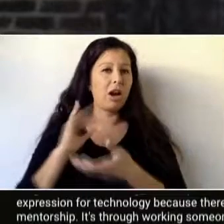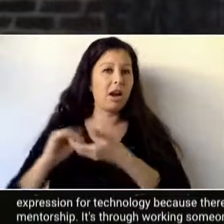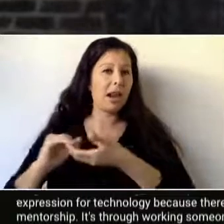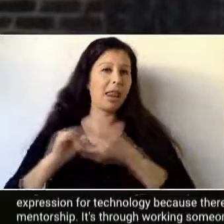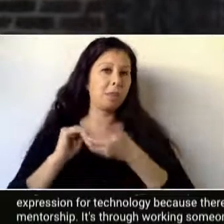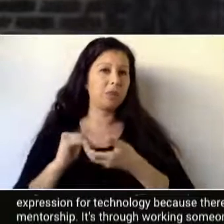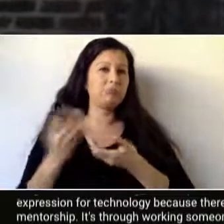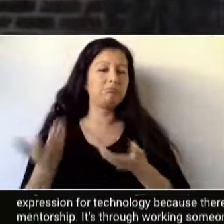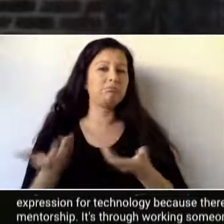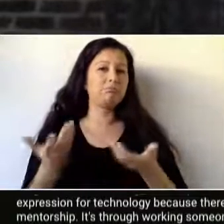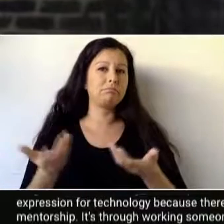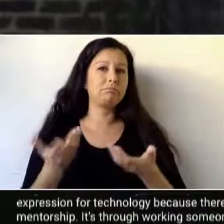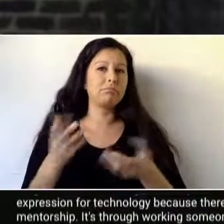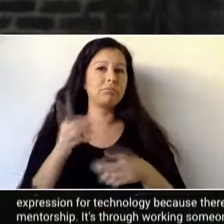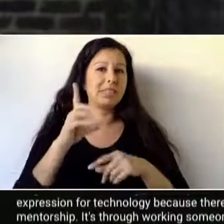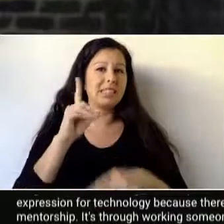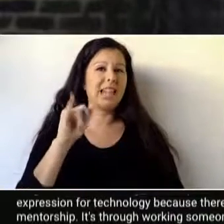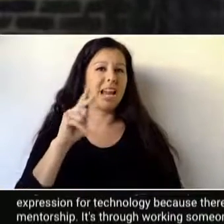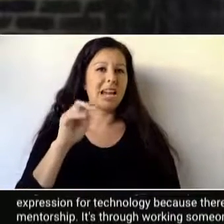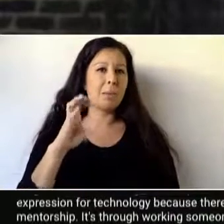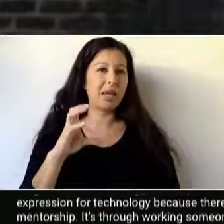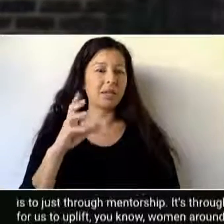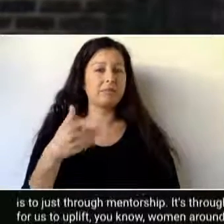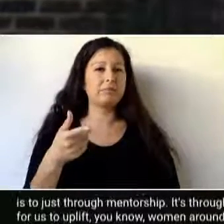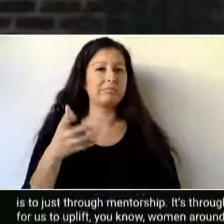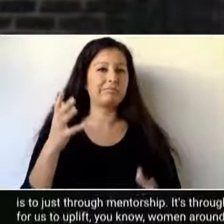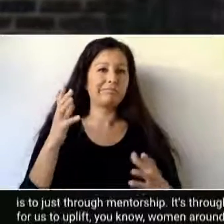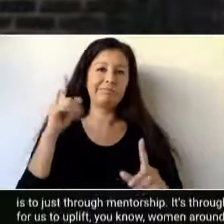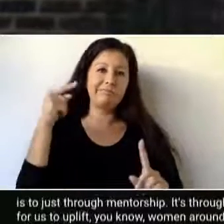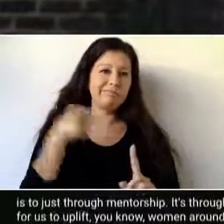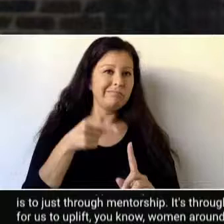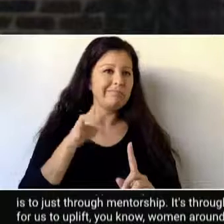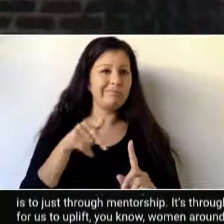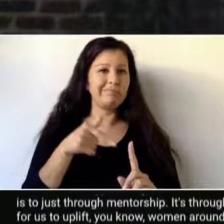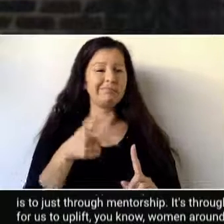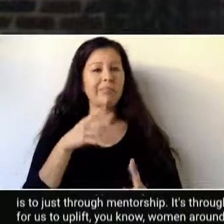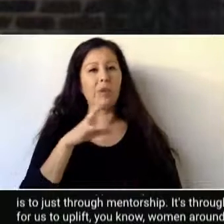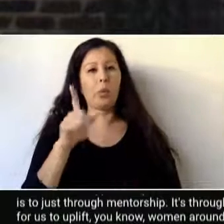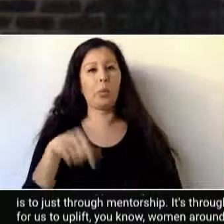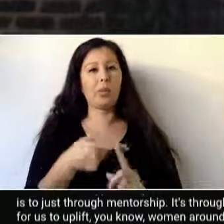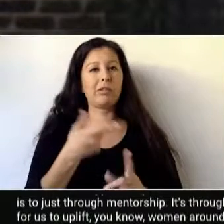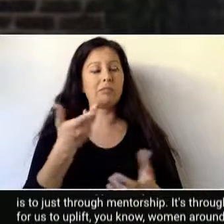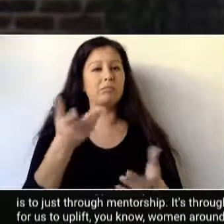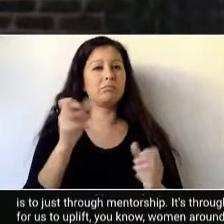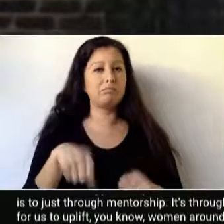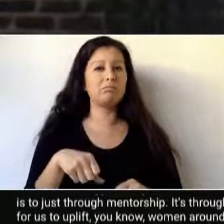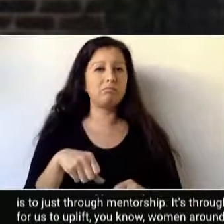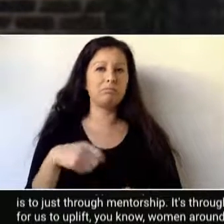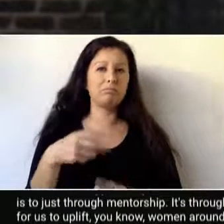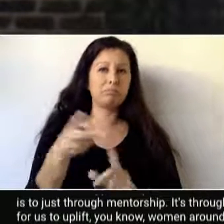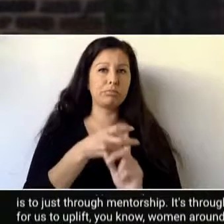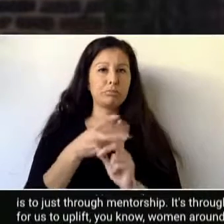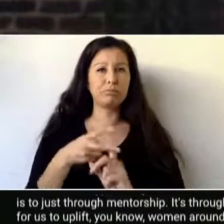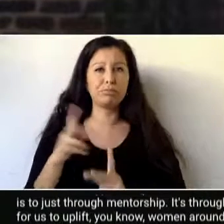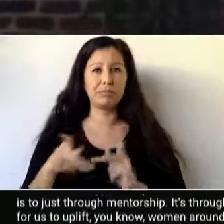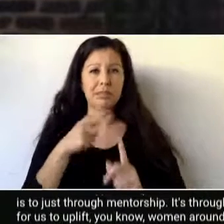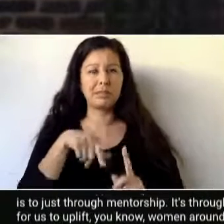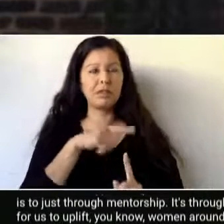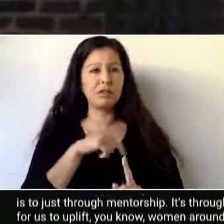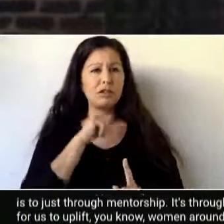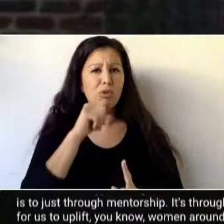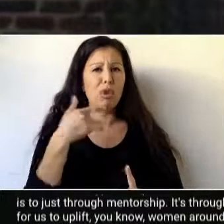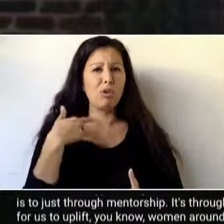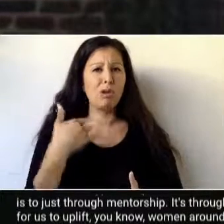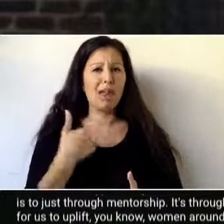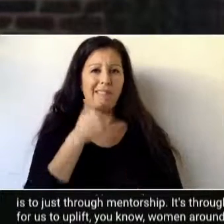collaborative dynamics. You know, it comes down to that, because when you can bring in people that don't usually